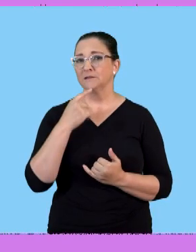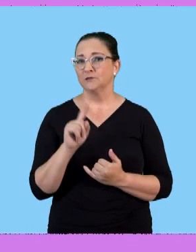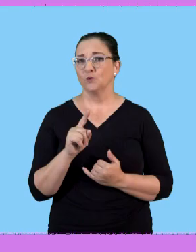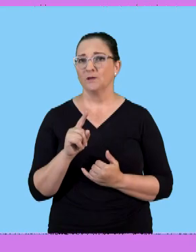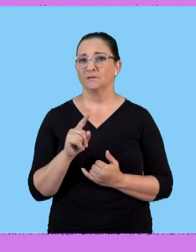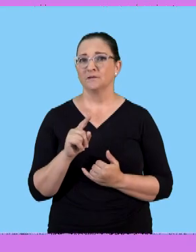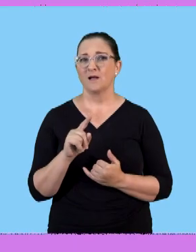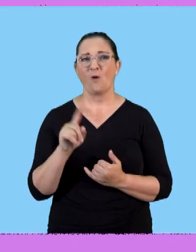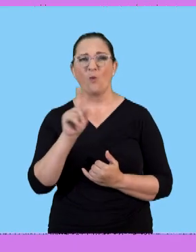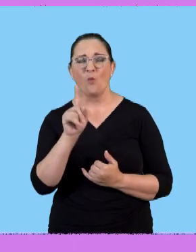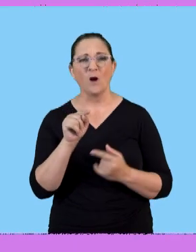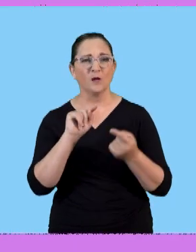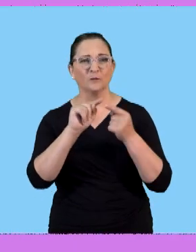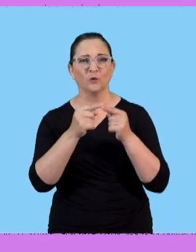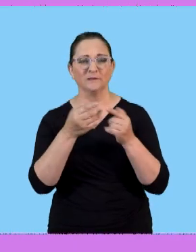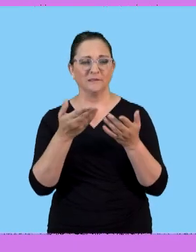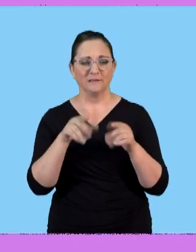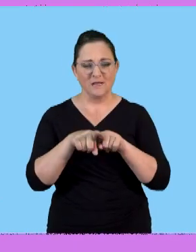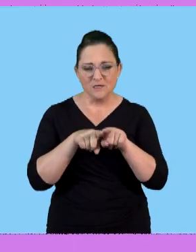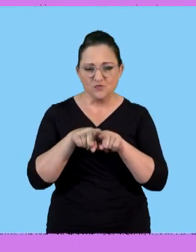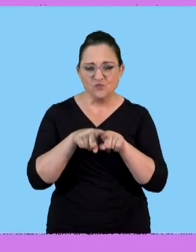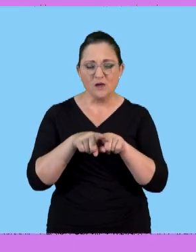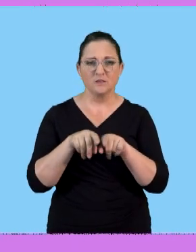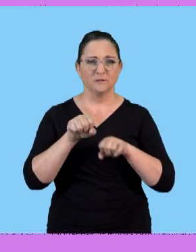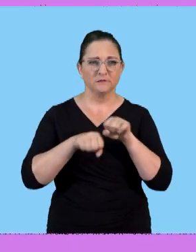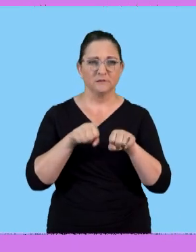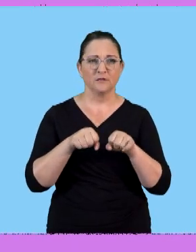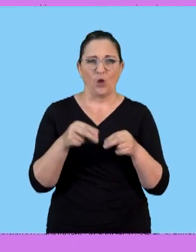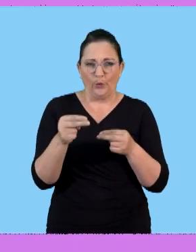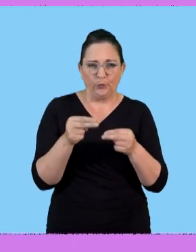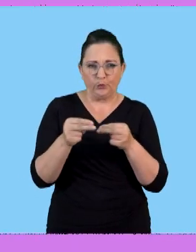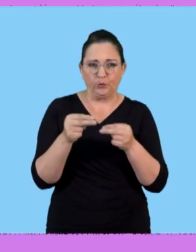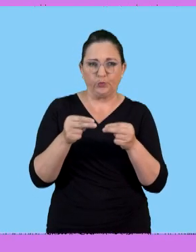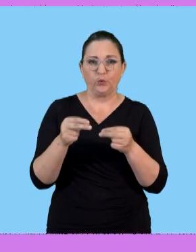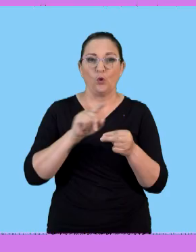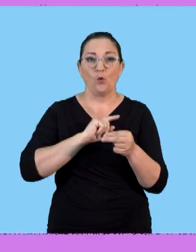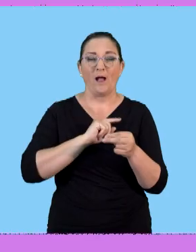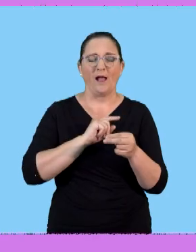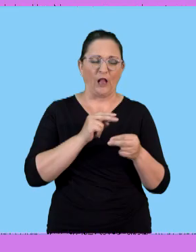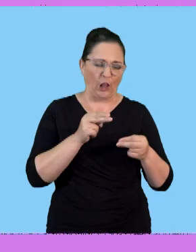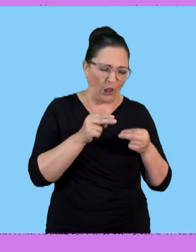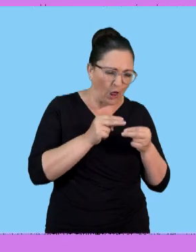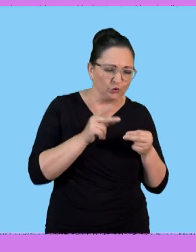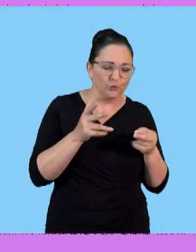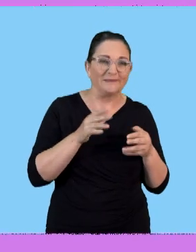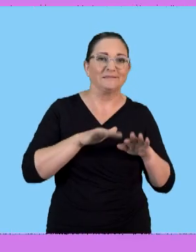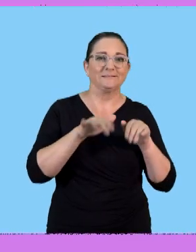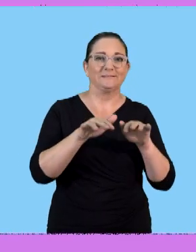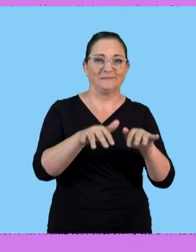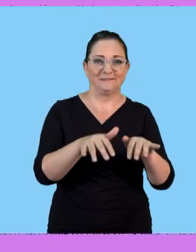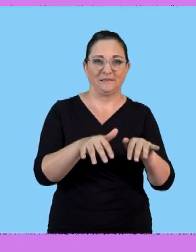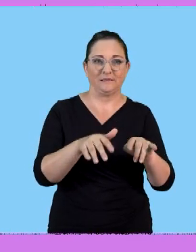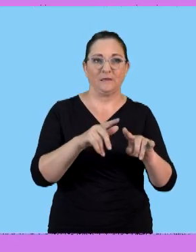point in the race do the cyclists ride very close to the sea? Right, remember